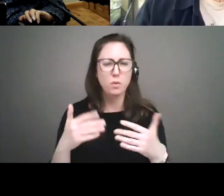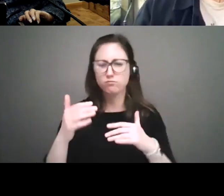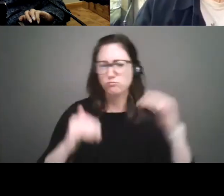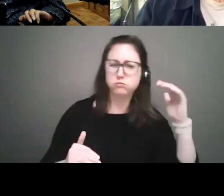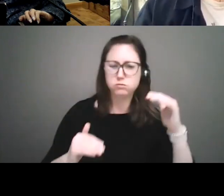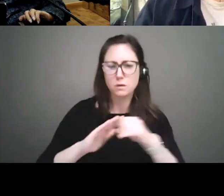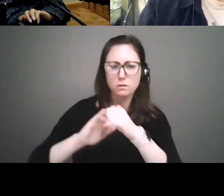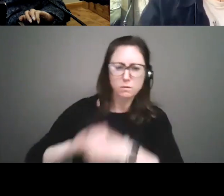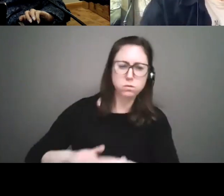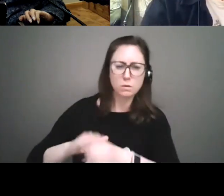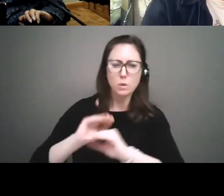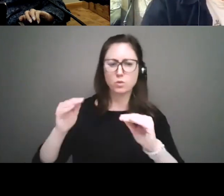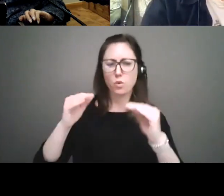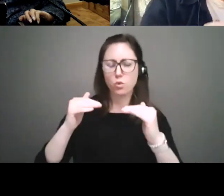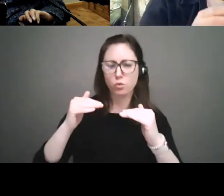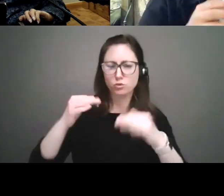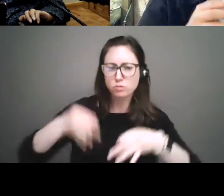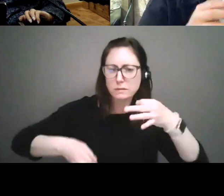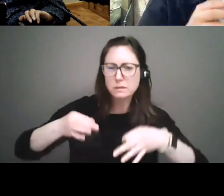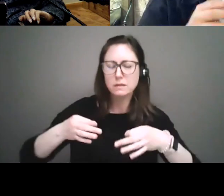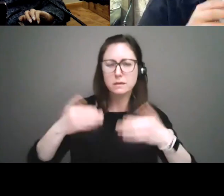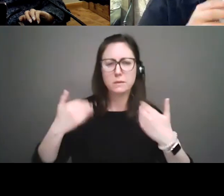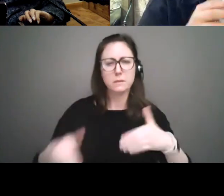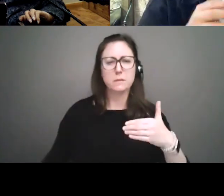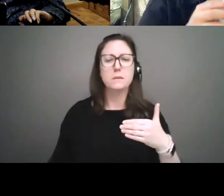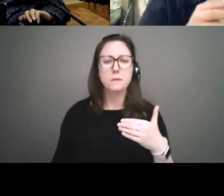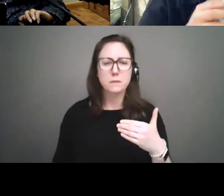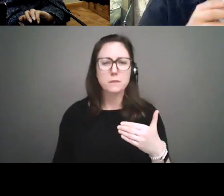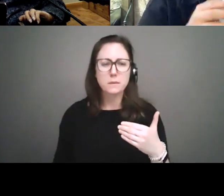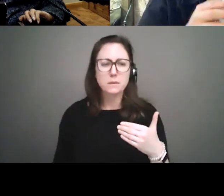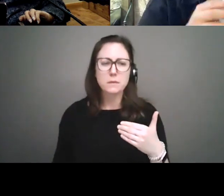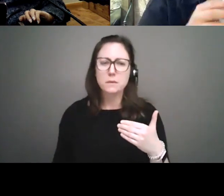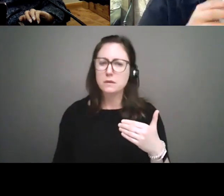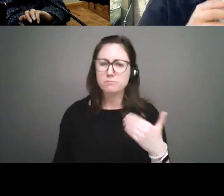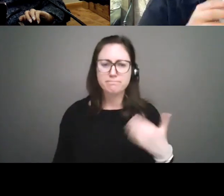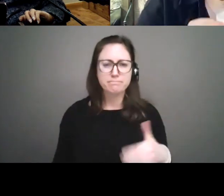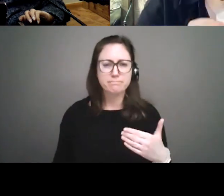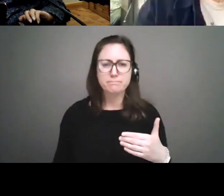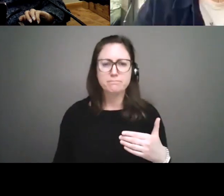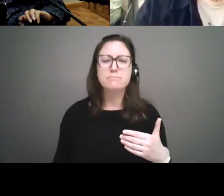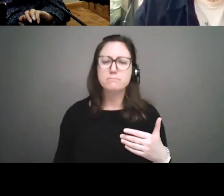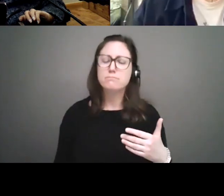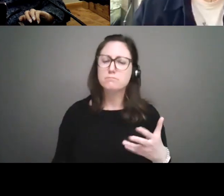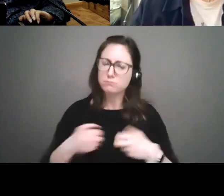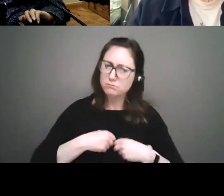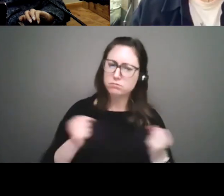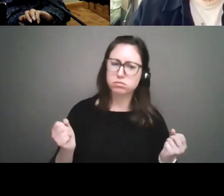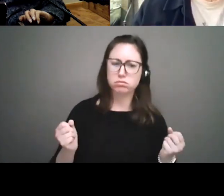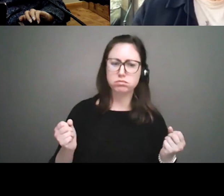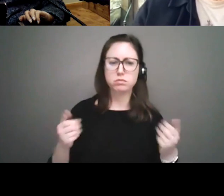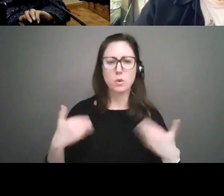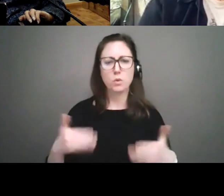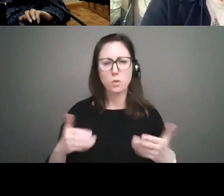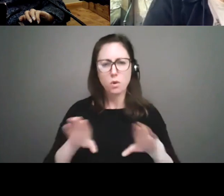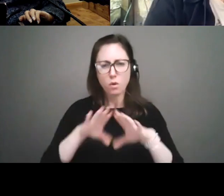And you've done so with an open heart,